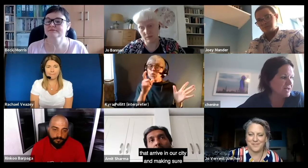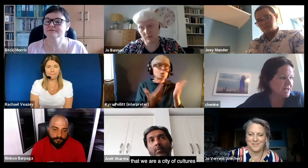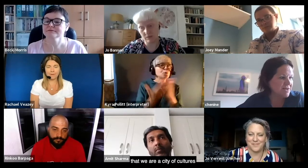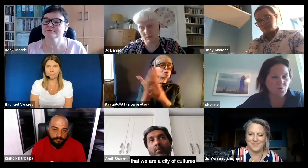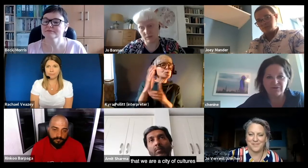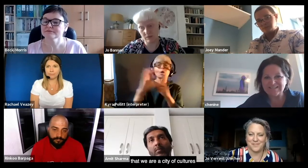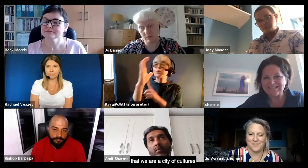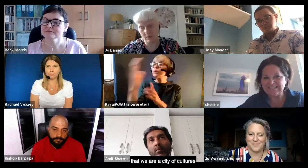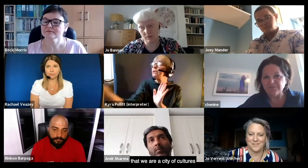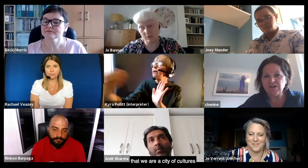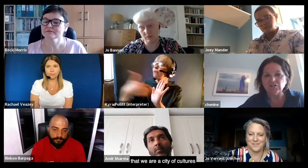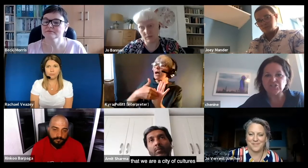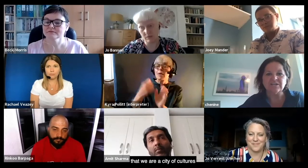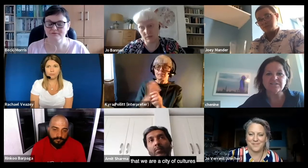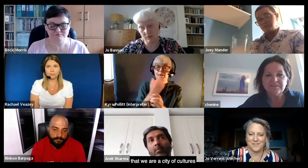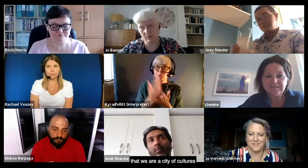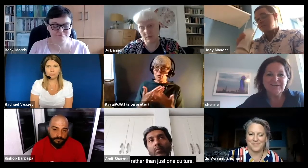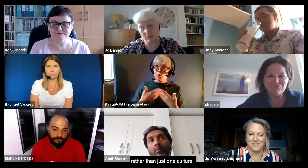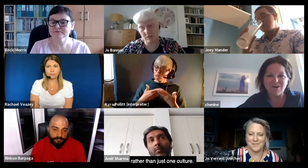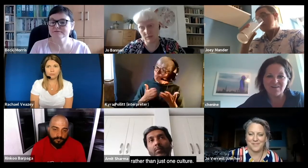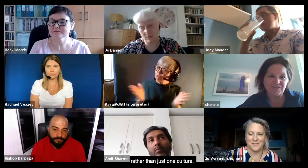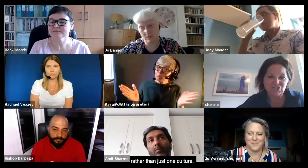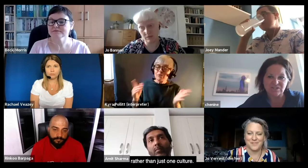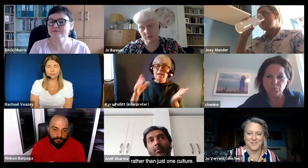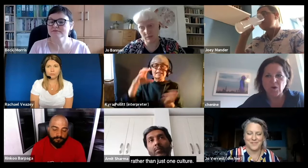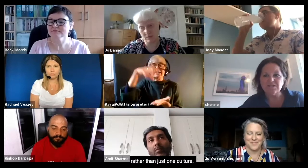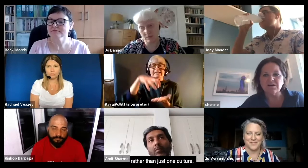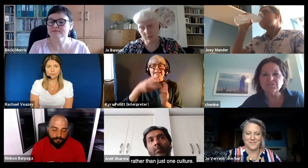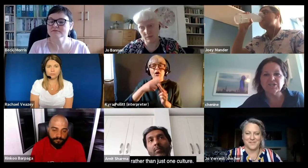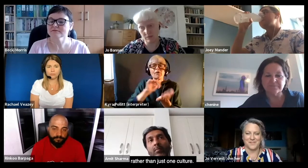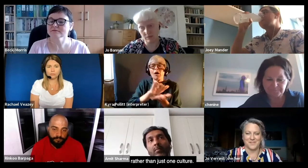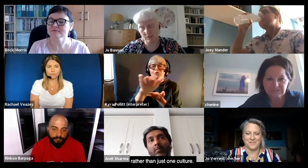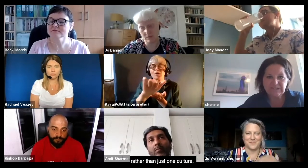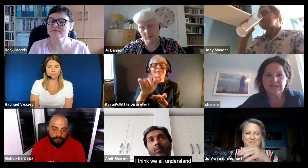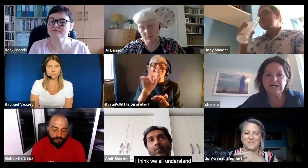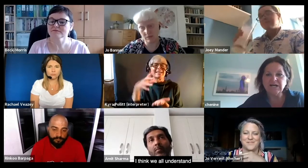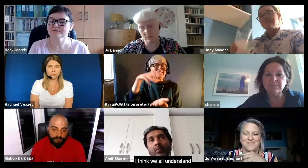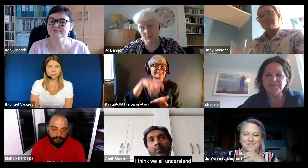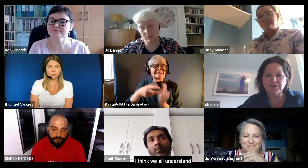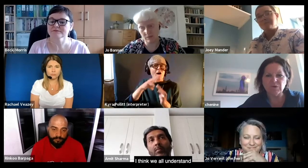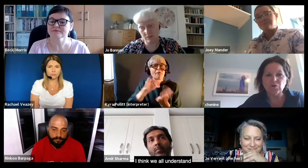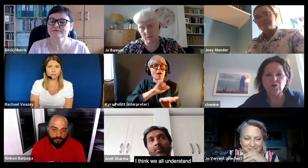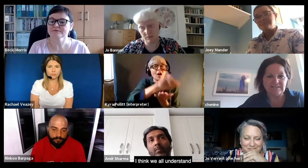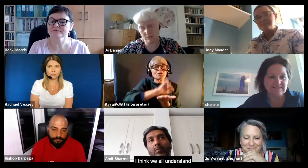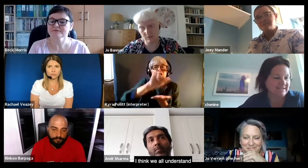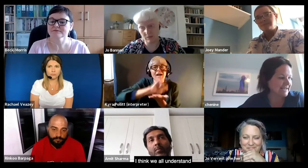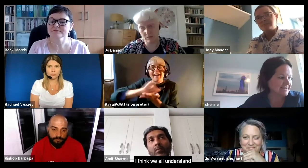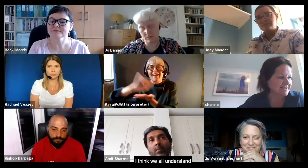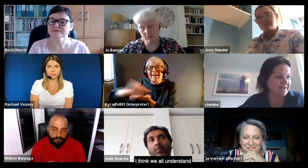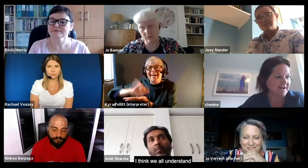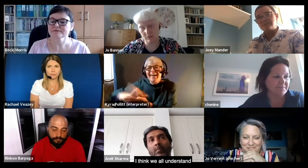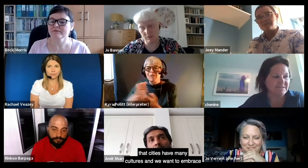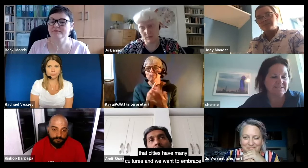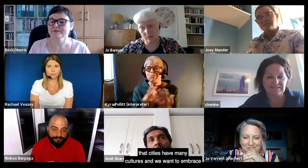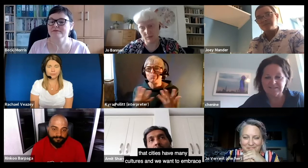sure that we're a city of cultures rather than just one culture. I think we all understand